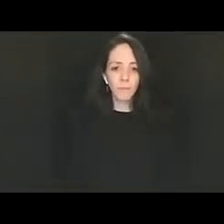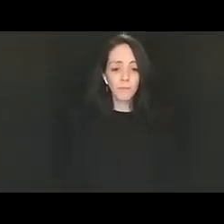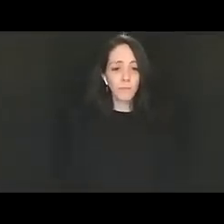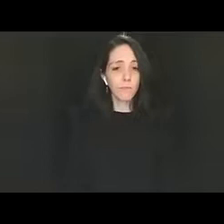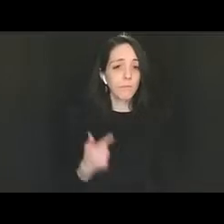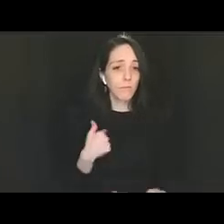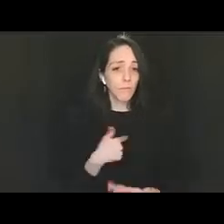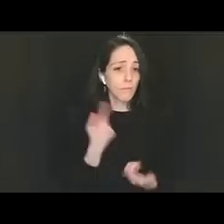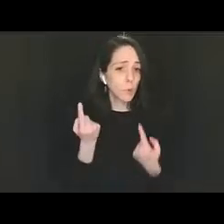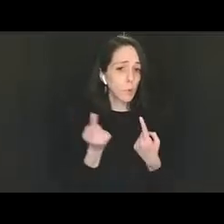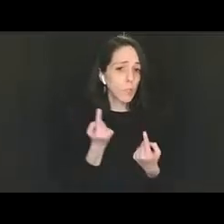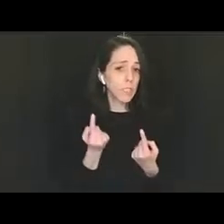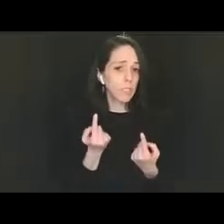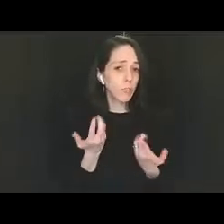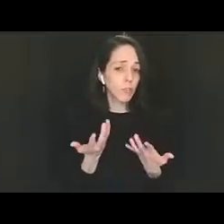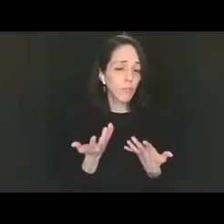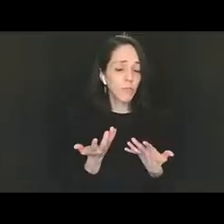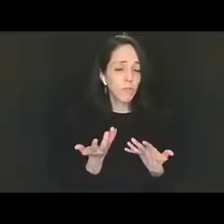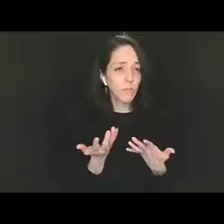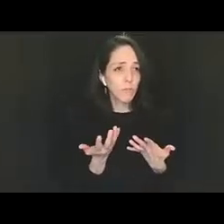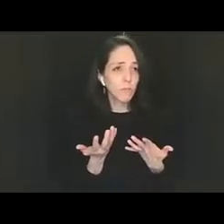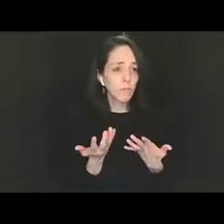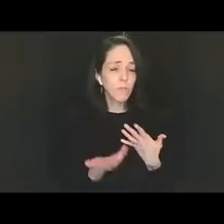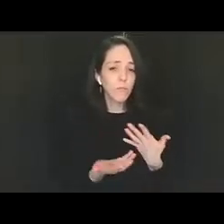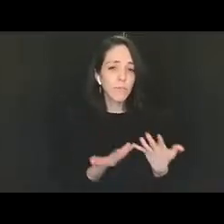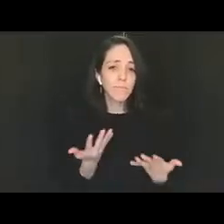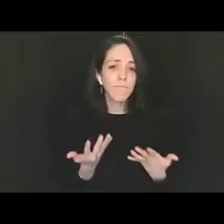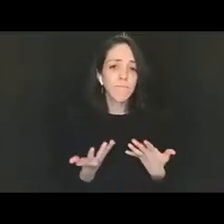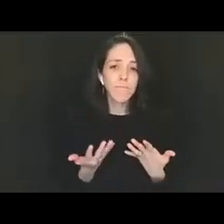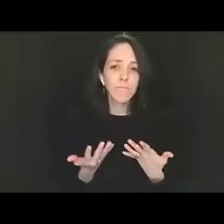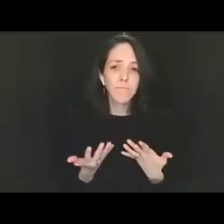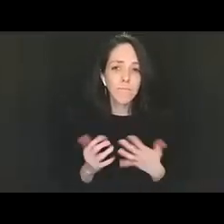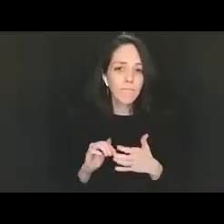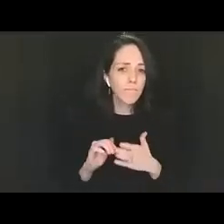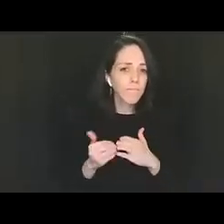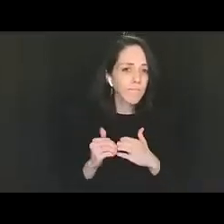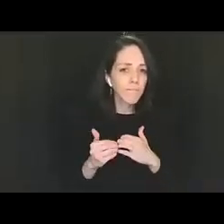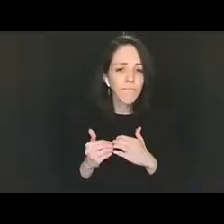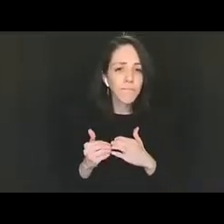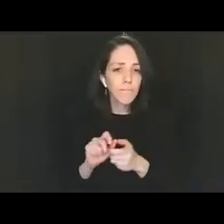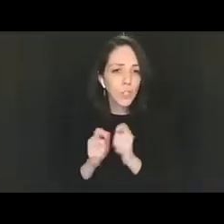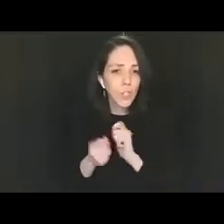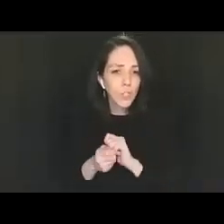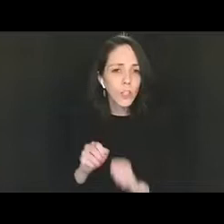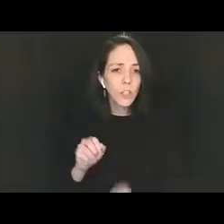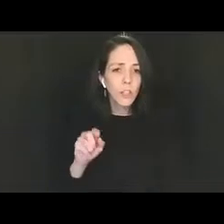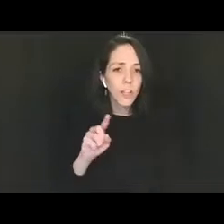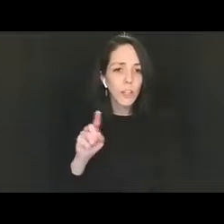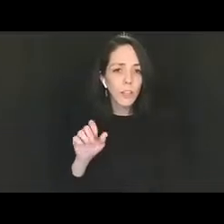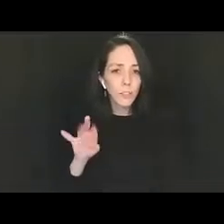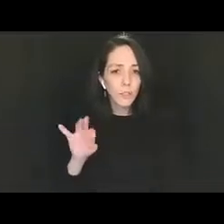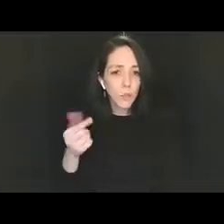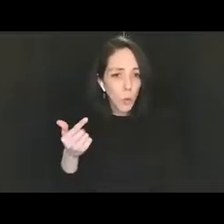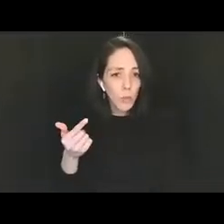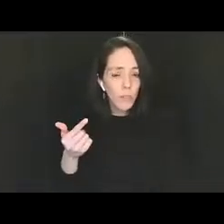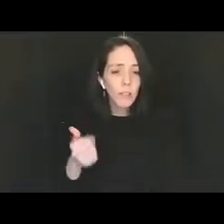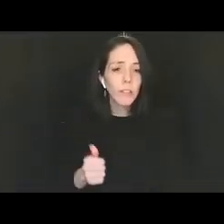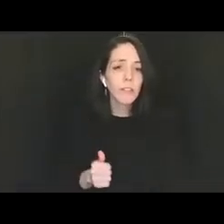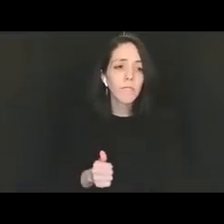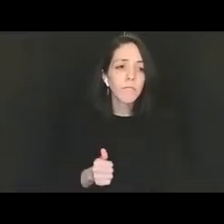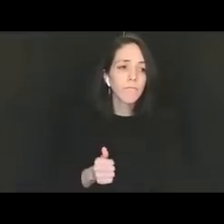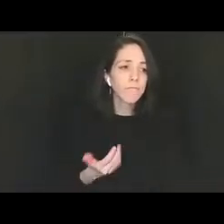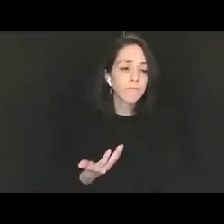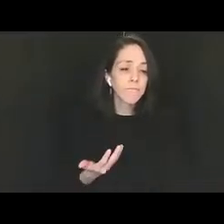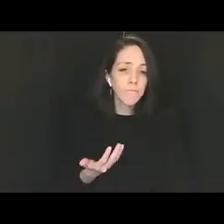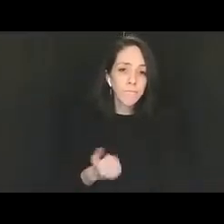to start looking at, you know, how can we change the zoning and other things to make this happen